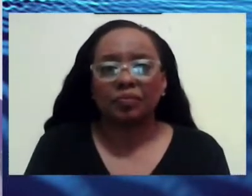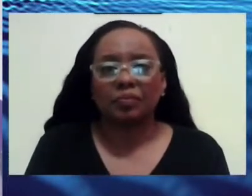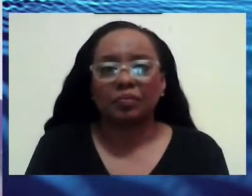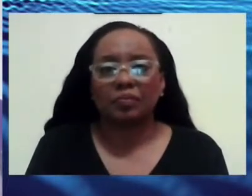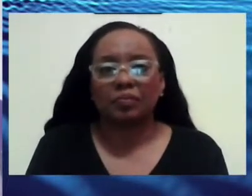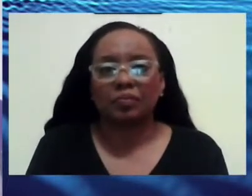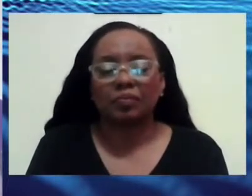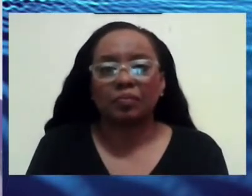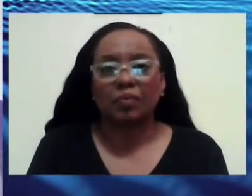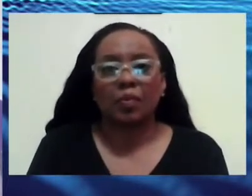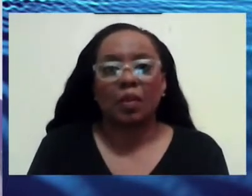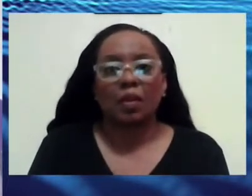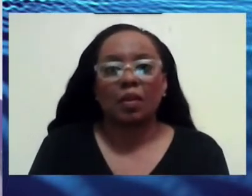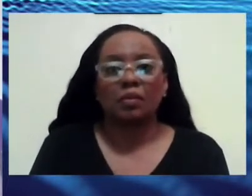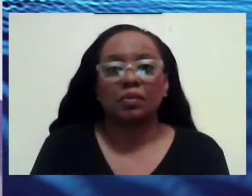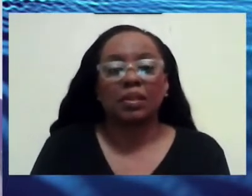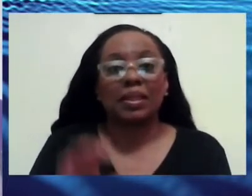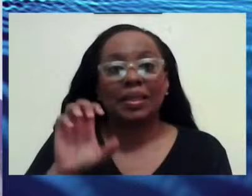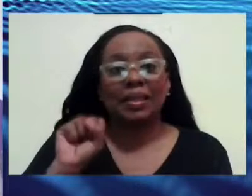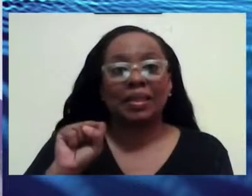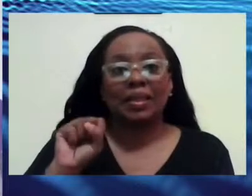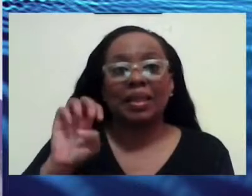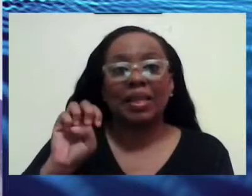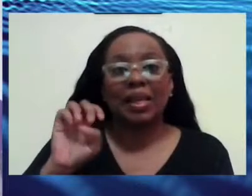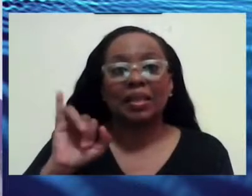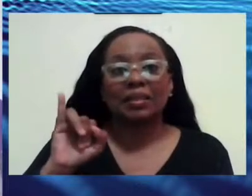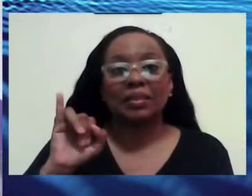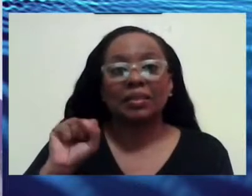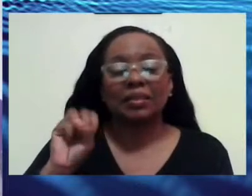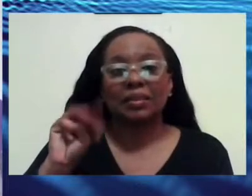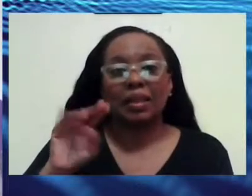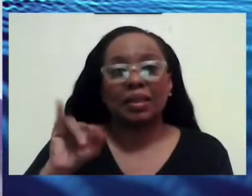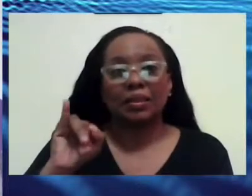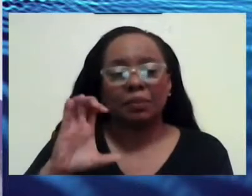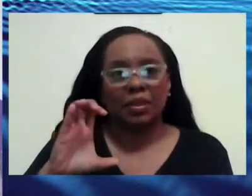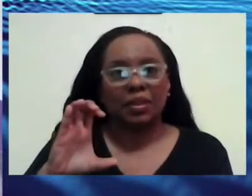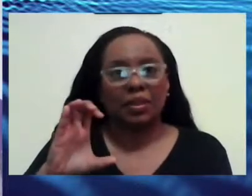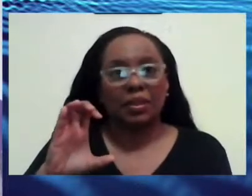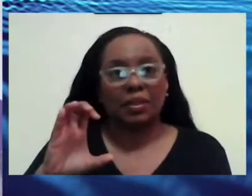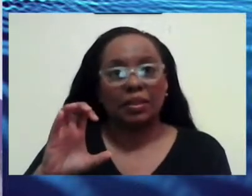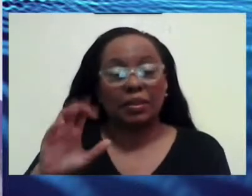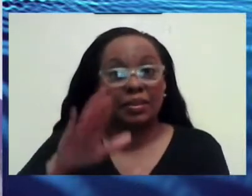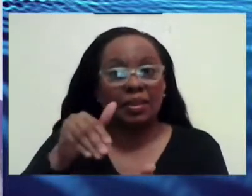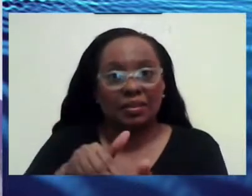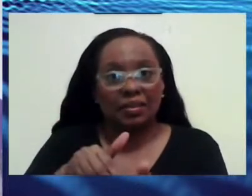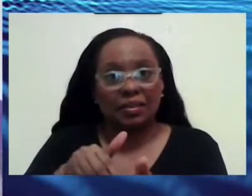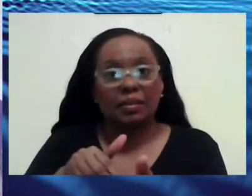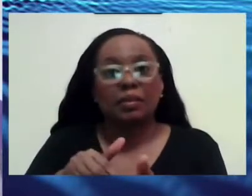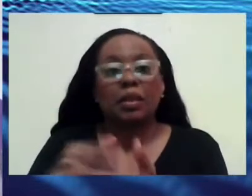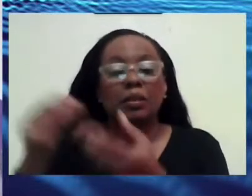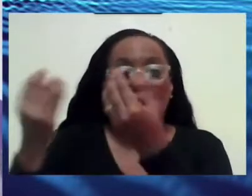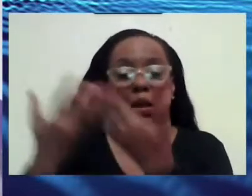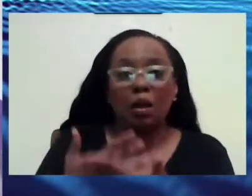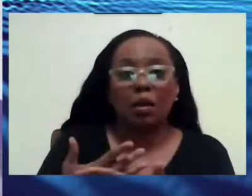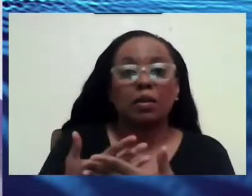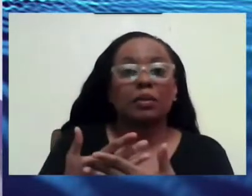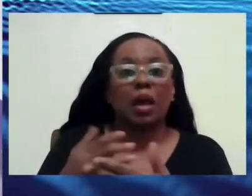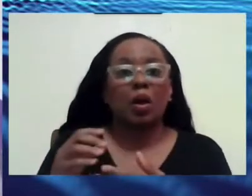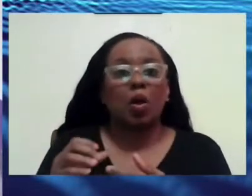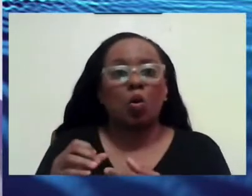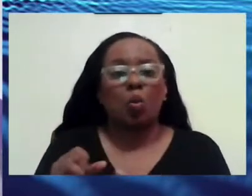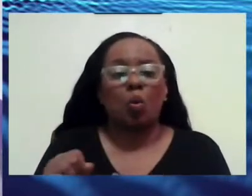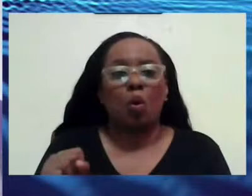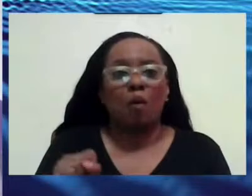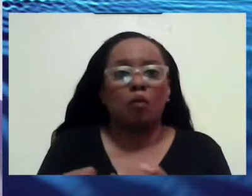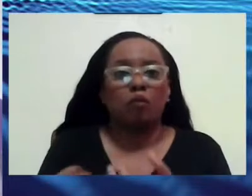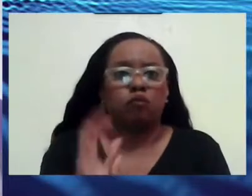Seismic Research Center, I think we all recognize that this is an eruption which can be going for some time. They've indicated it could be